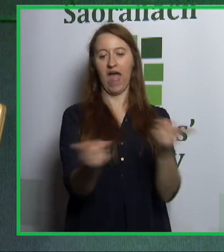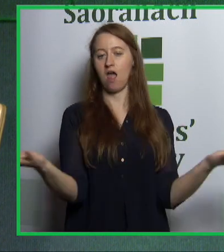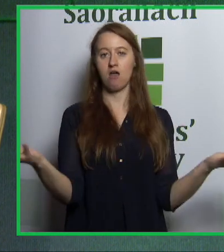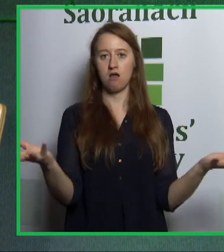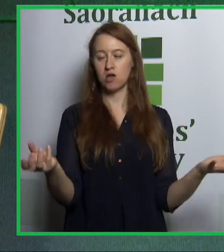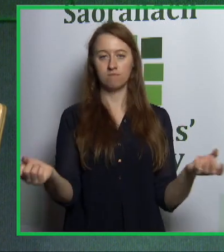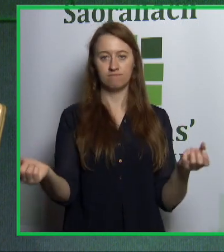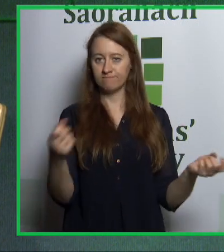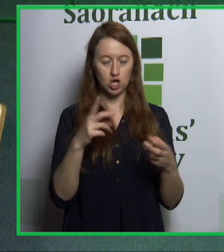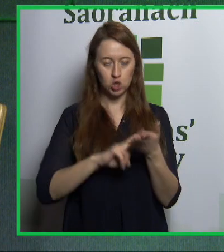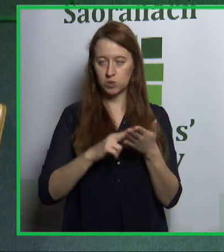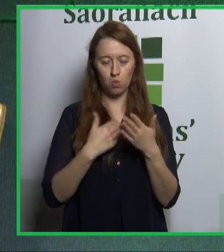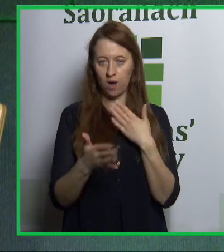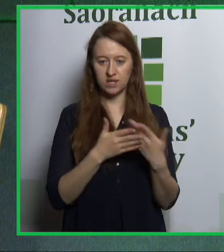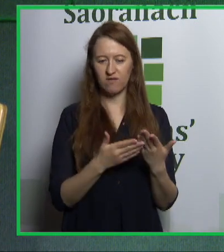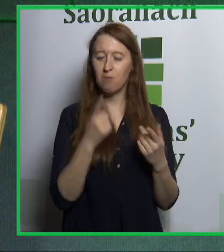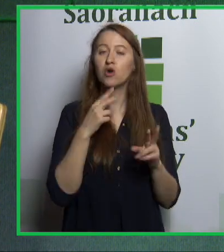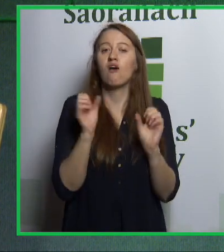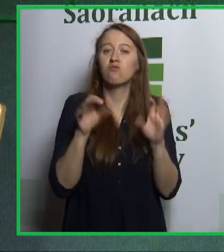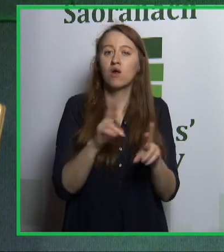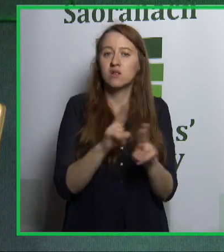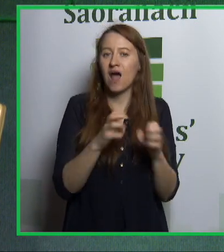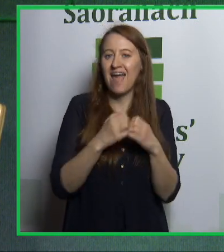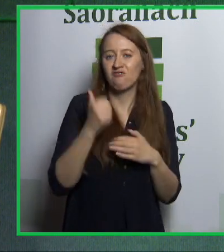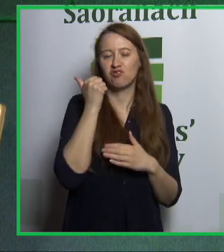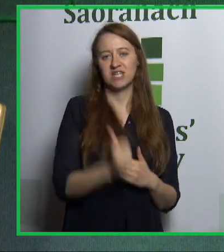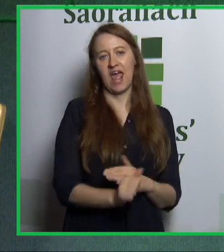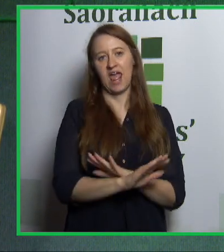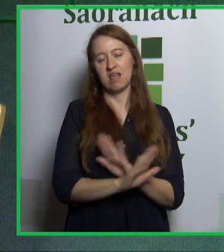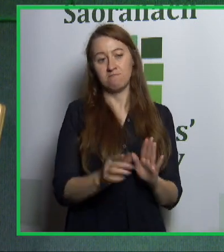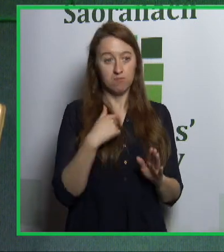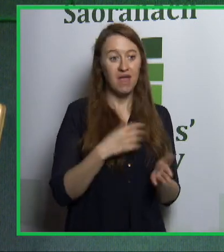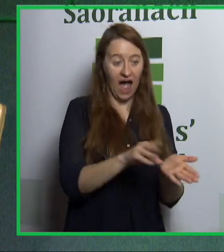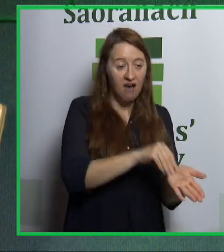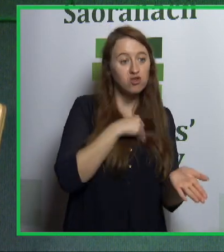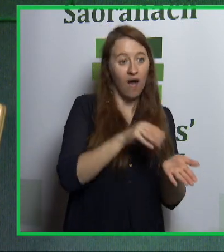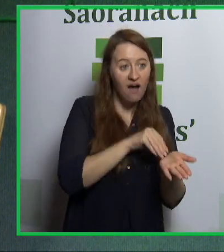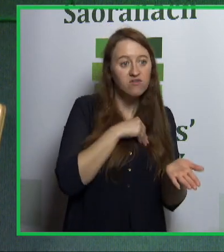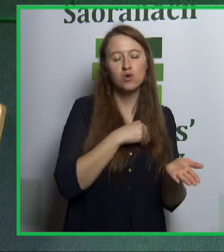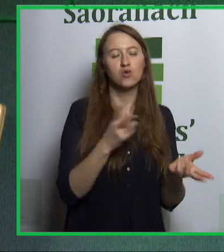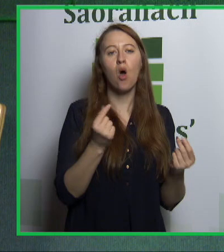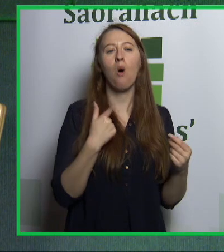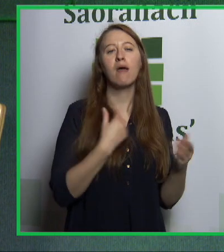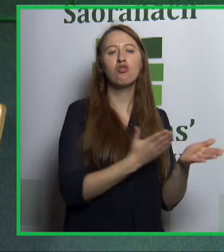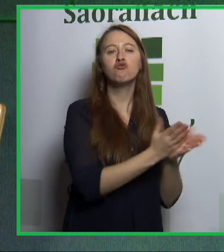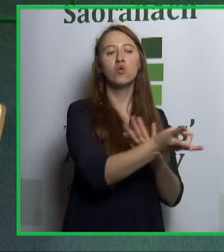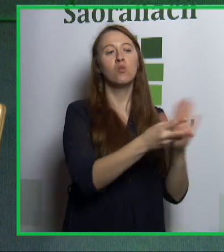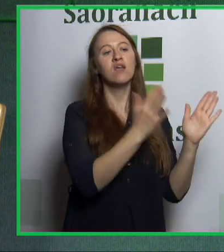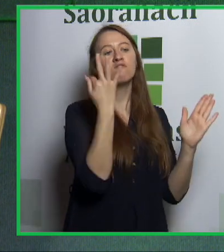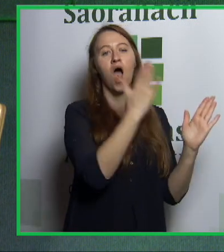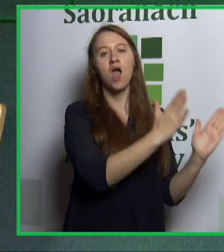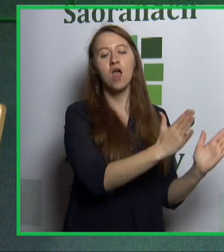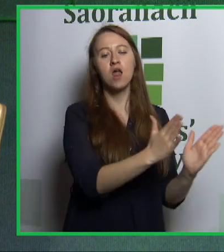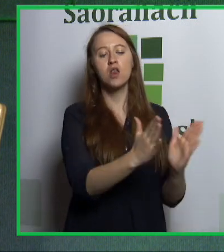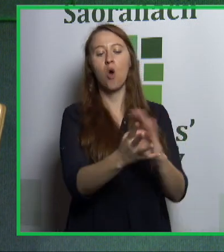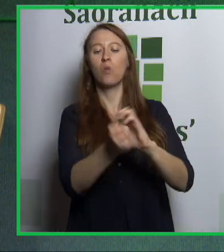it wasn't every day that I would have used the substance. Like, you get the weekends, and then, like, you'd probably use